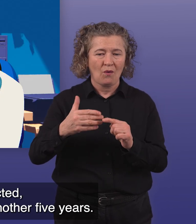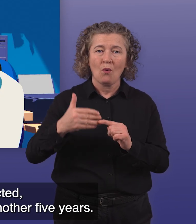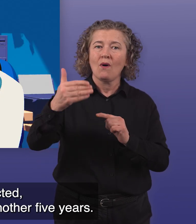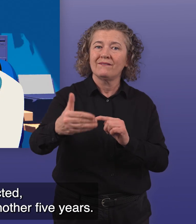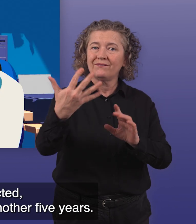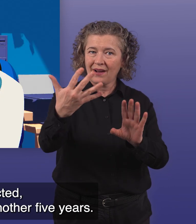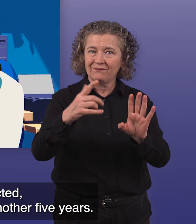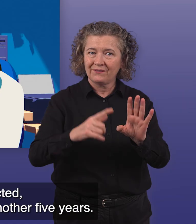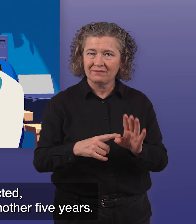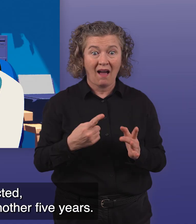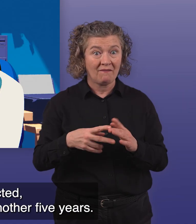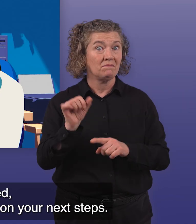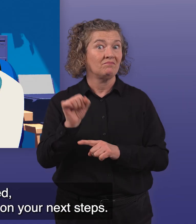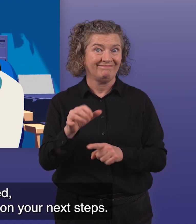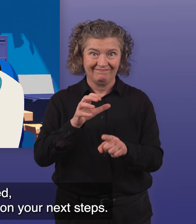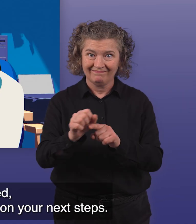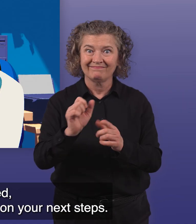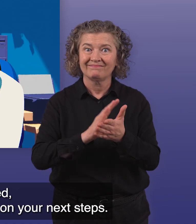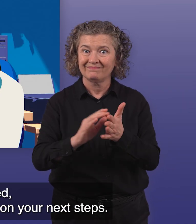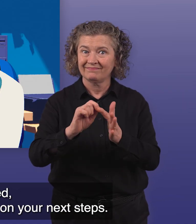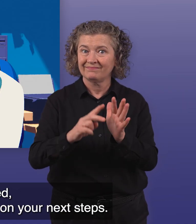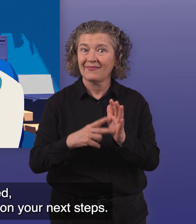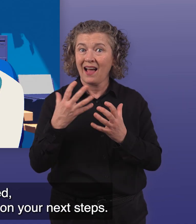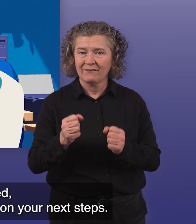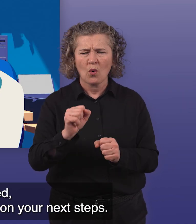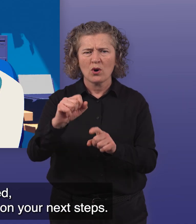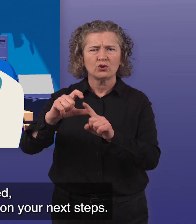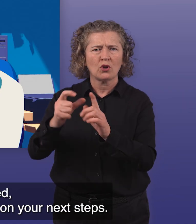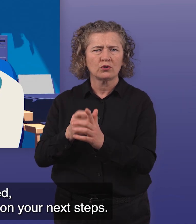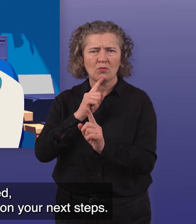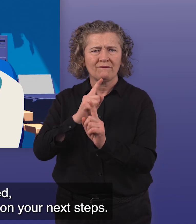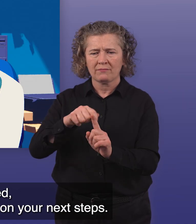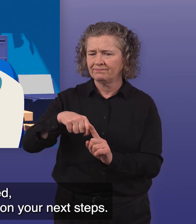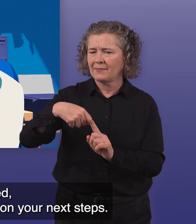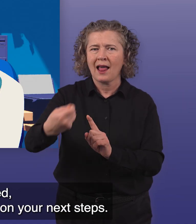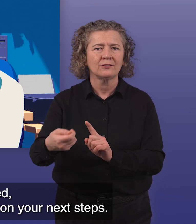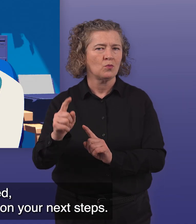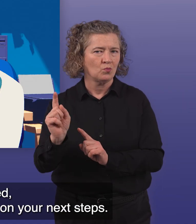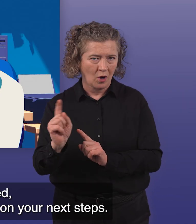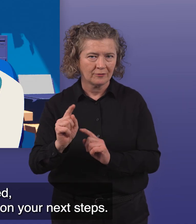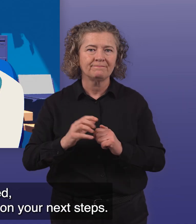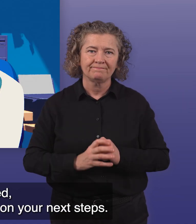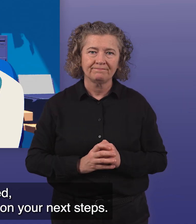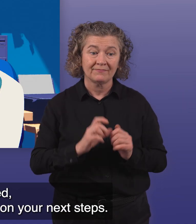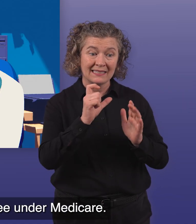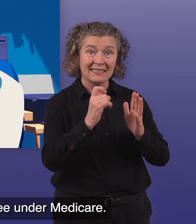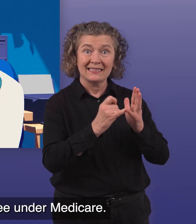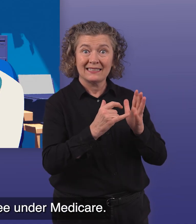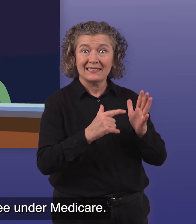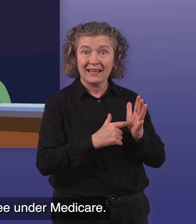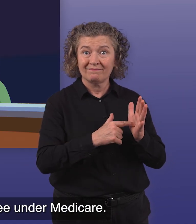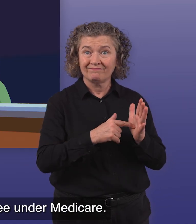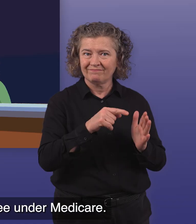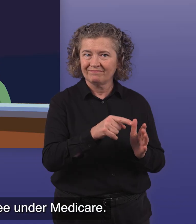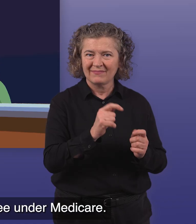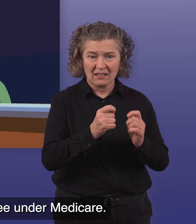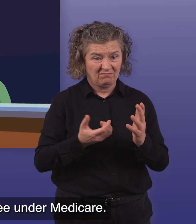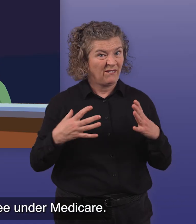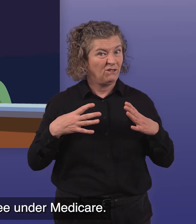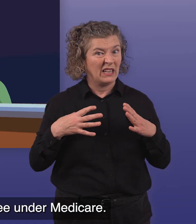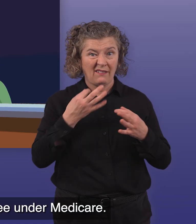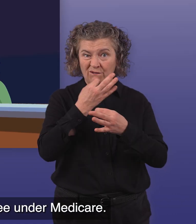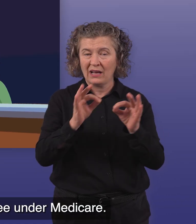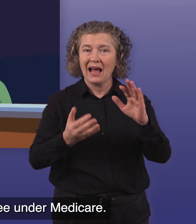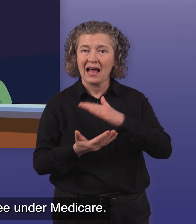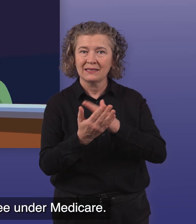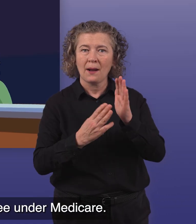to retest for another 5 years. If HPV is detected, your doctor will provide guidance on your next steps. All cervical screening